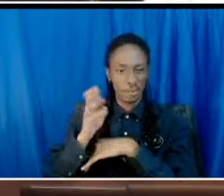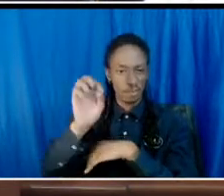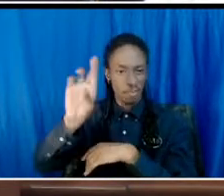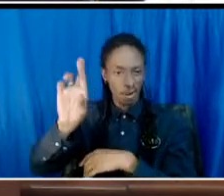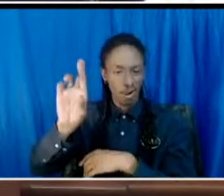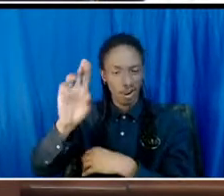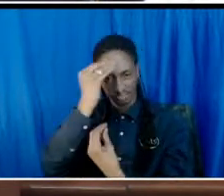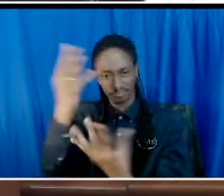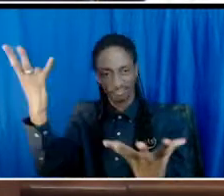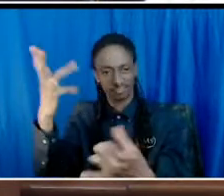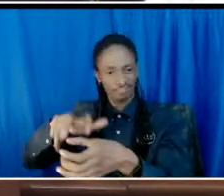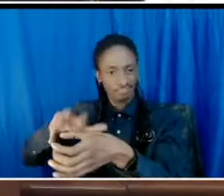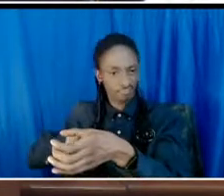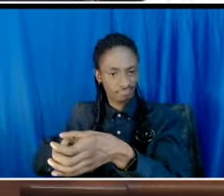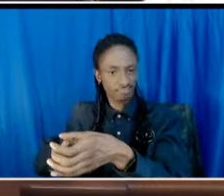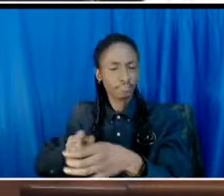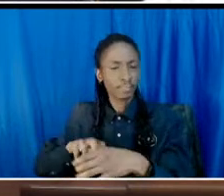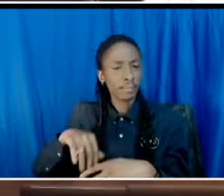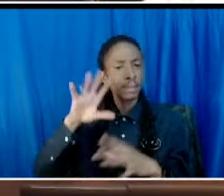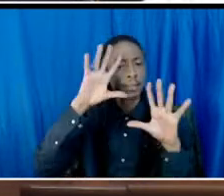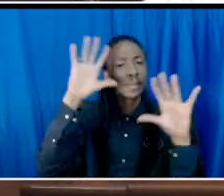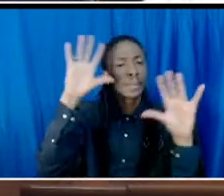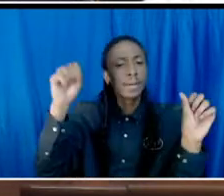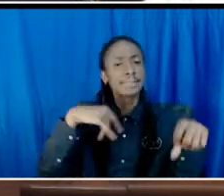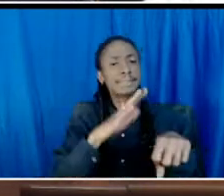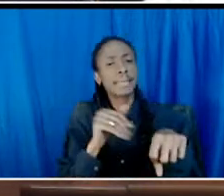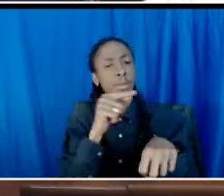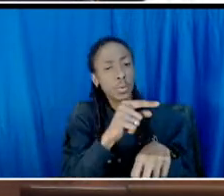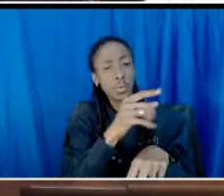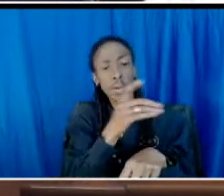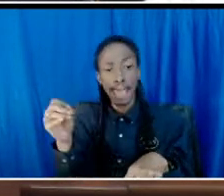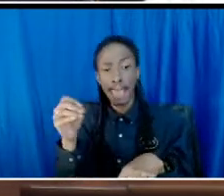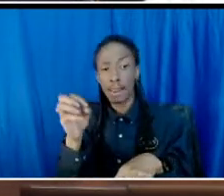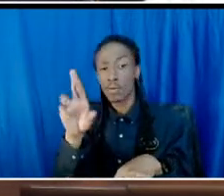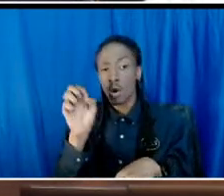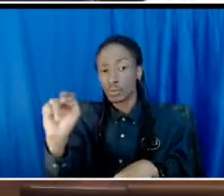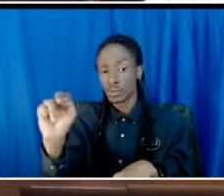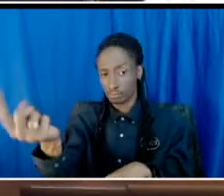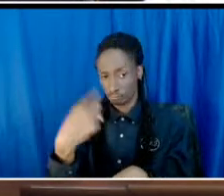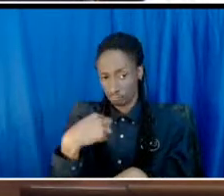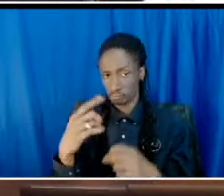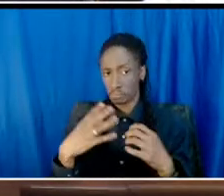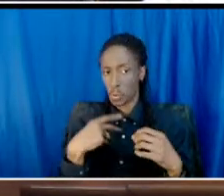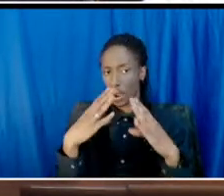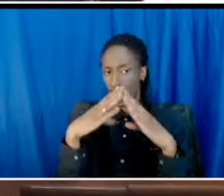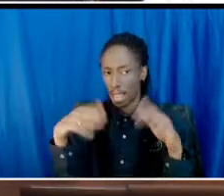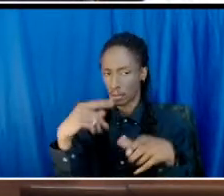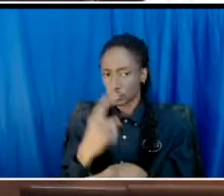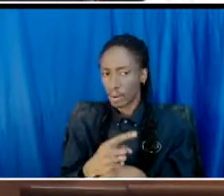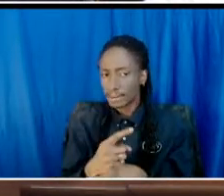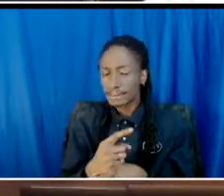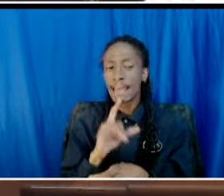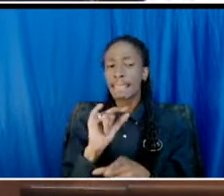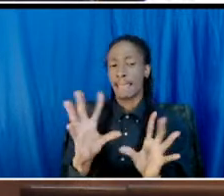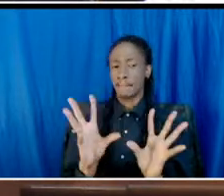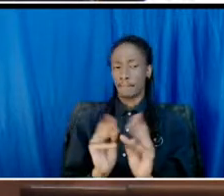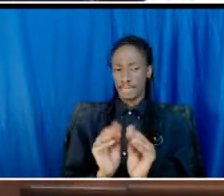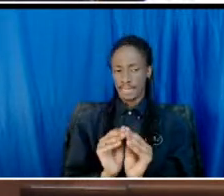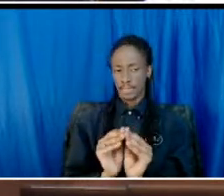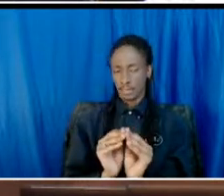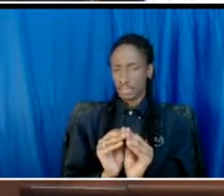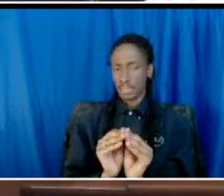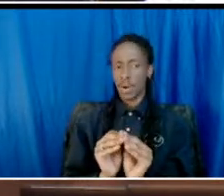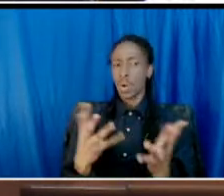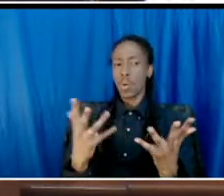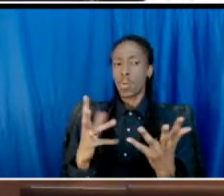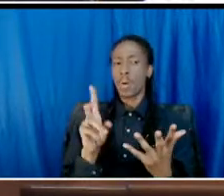resignation, the President summoned you and Mr. Rosen to the White House. At this meeting with the President, what did he want